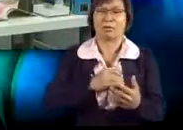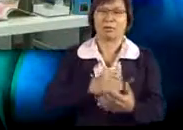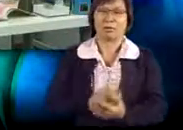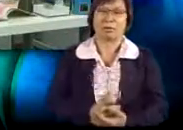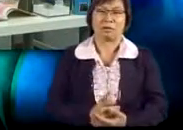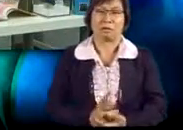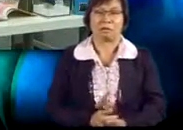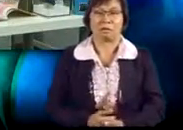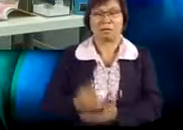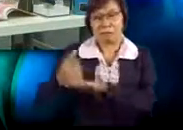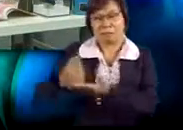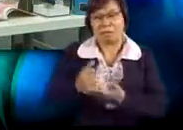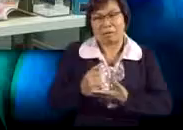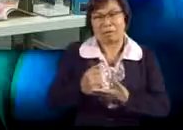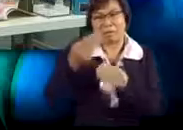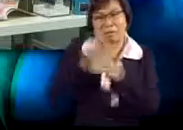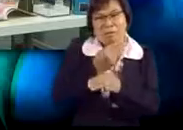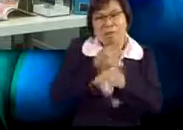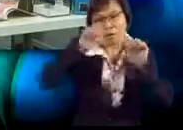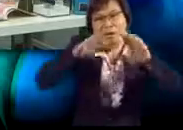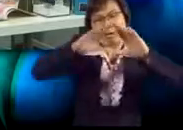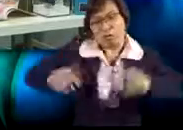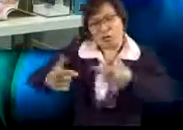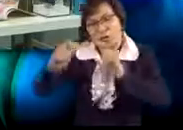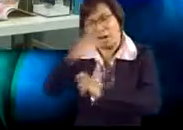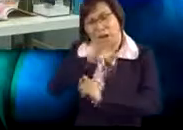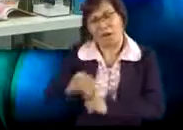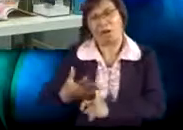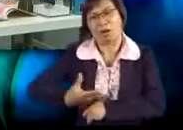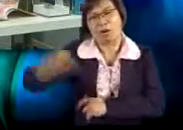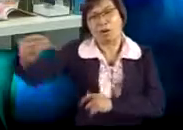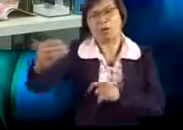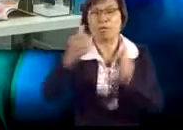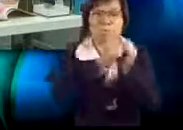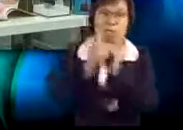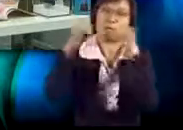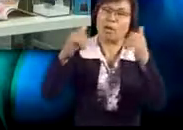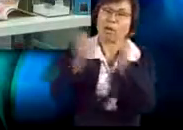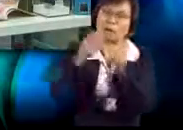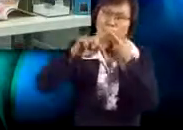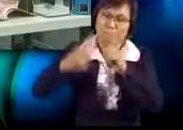could help me with my mathematics homework, then I could finish it quickly and go play with my friends.